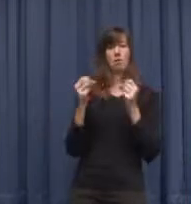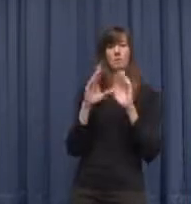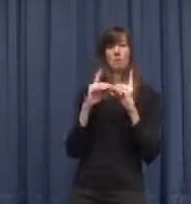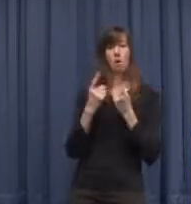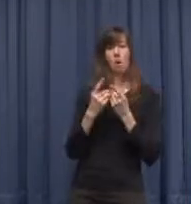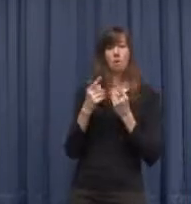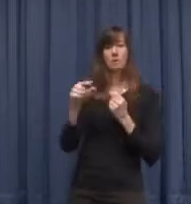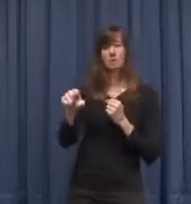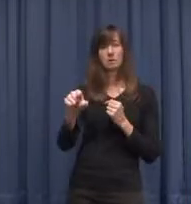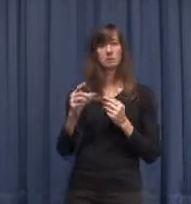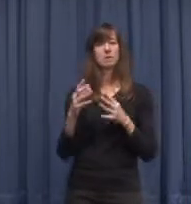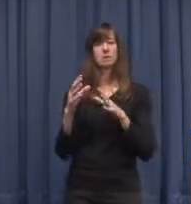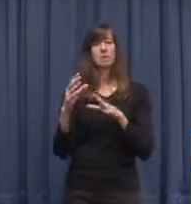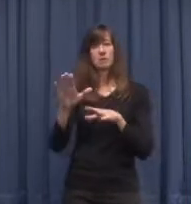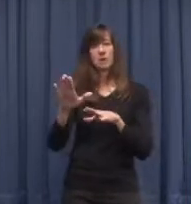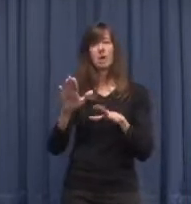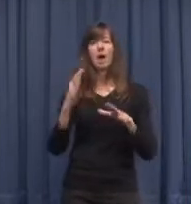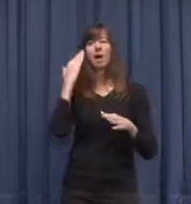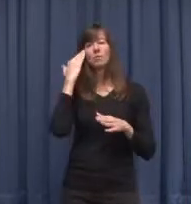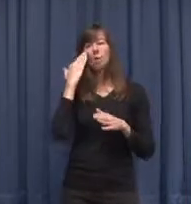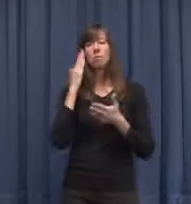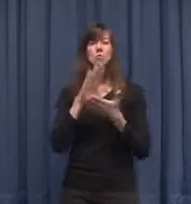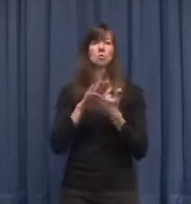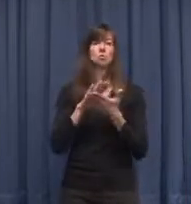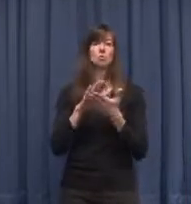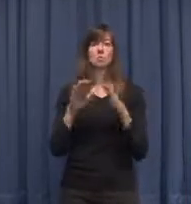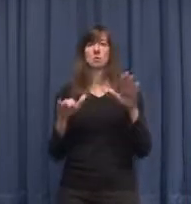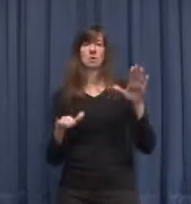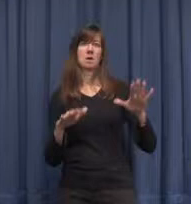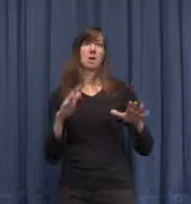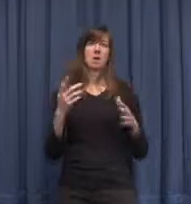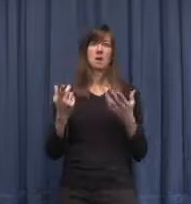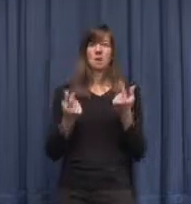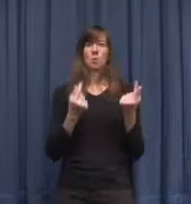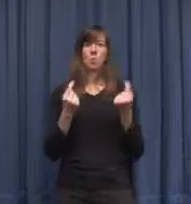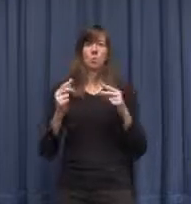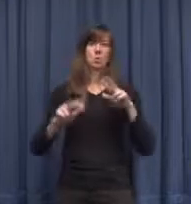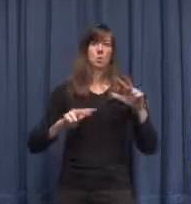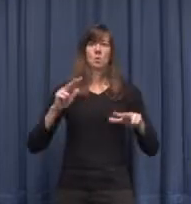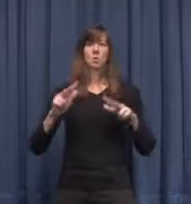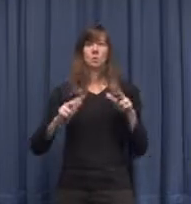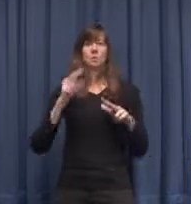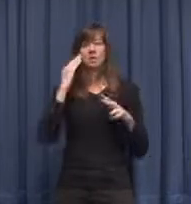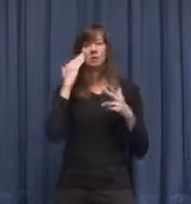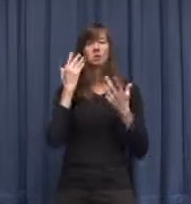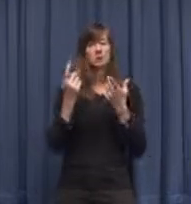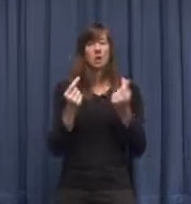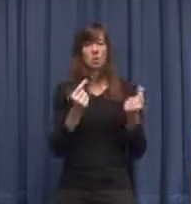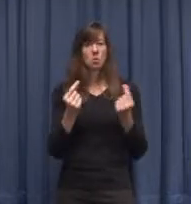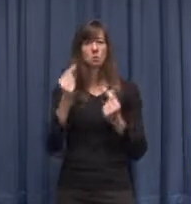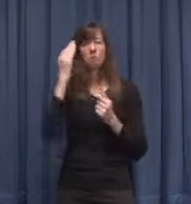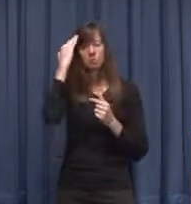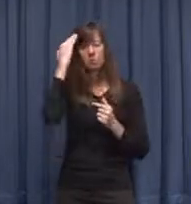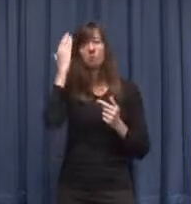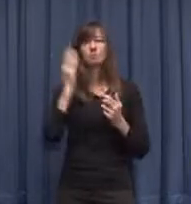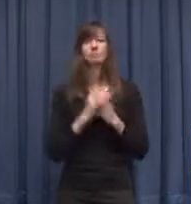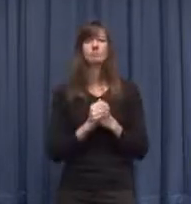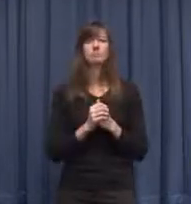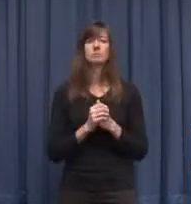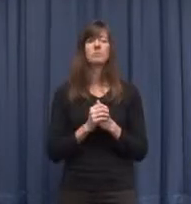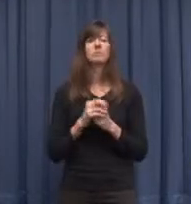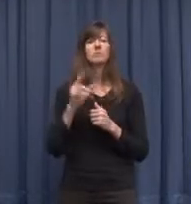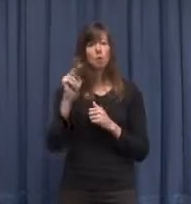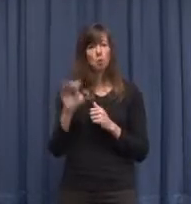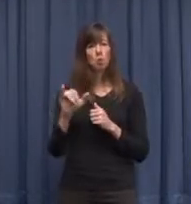and wrestling with this now. I know that for sure. There is no, I know New York City has set